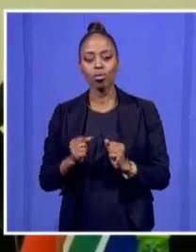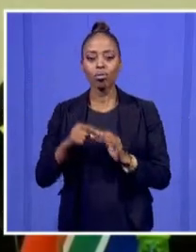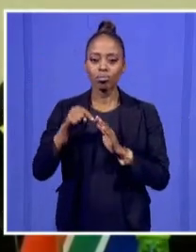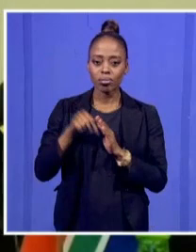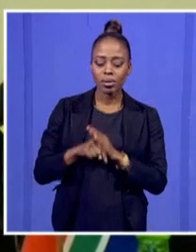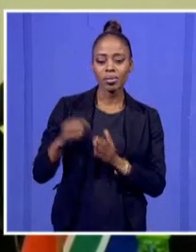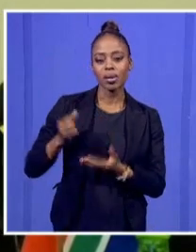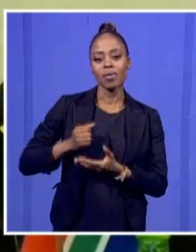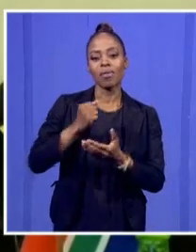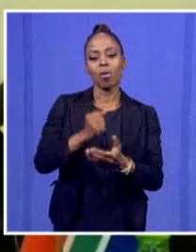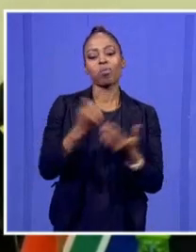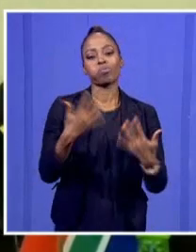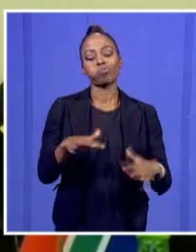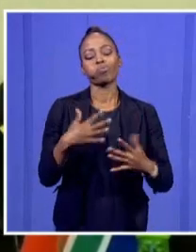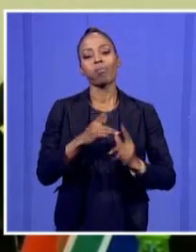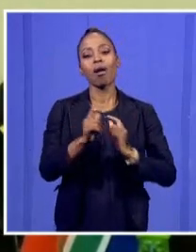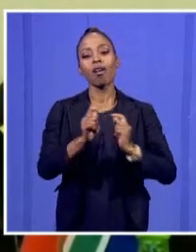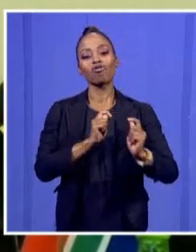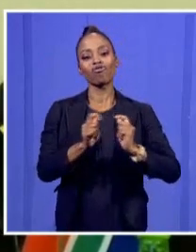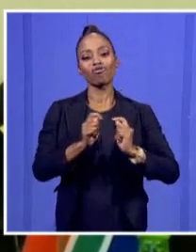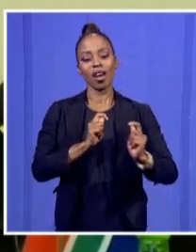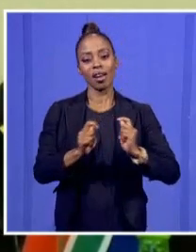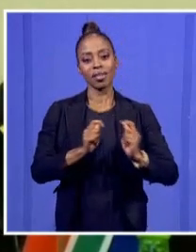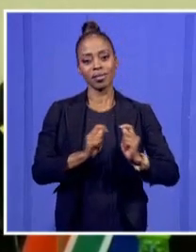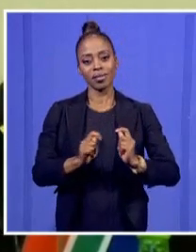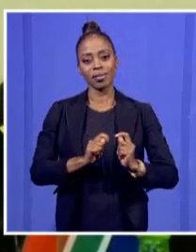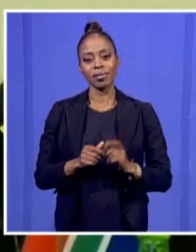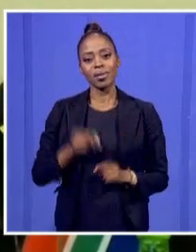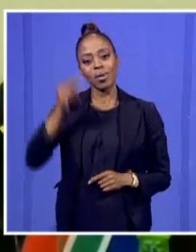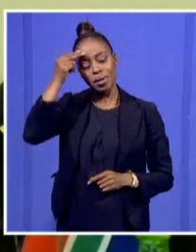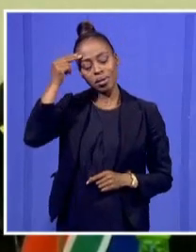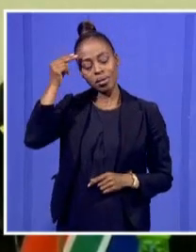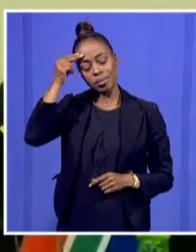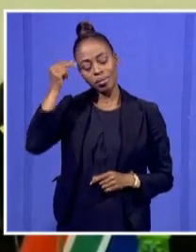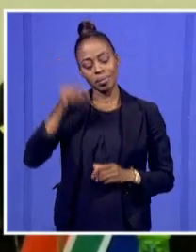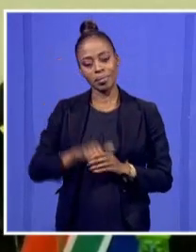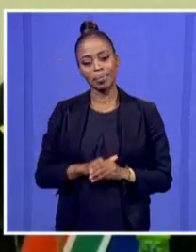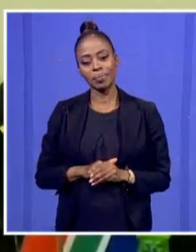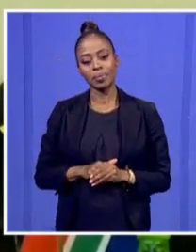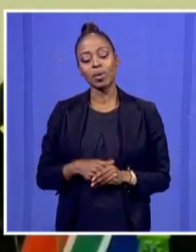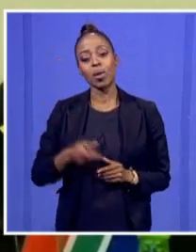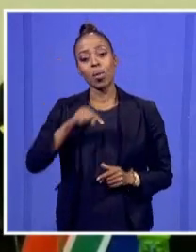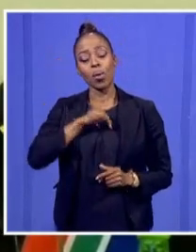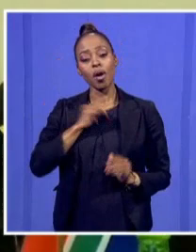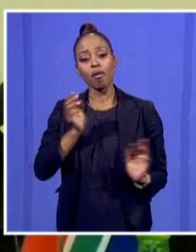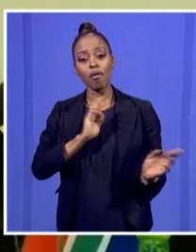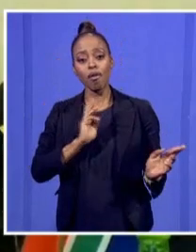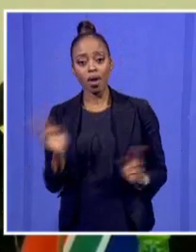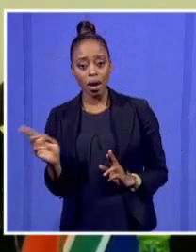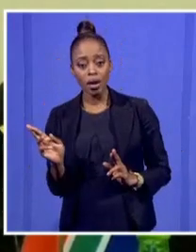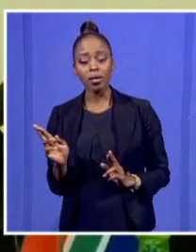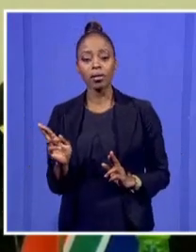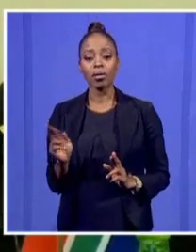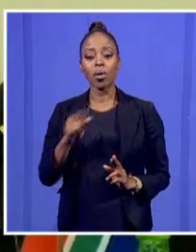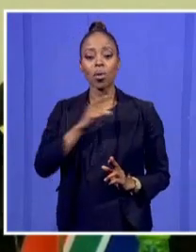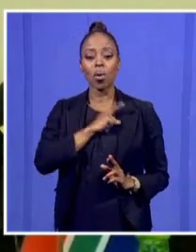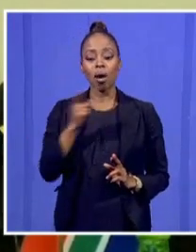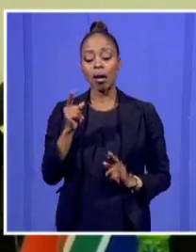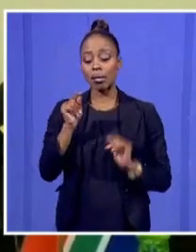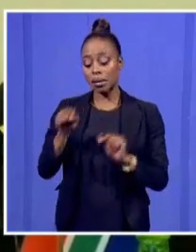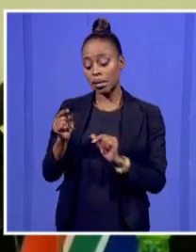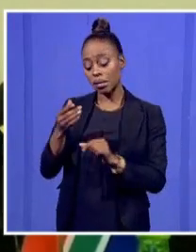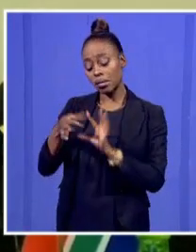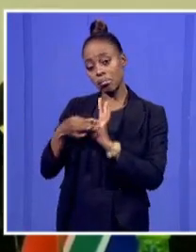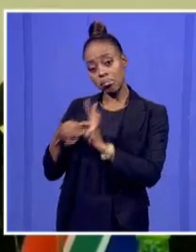investment and trade links. We are prepared to place these ties in